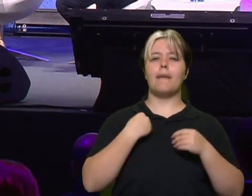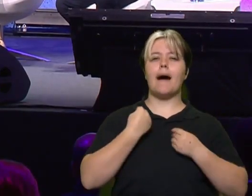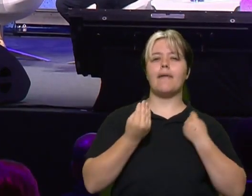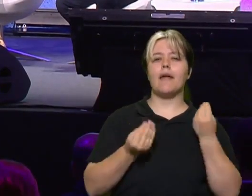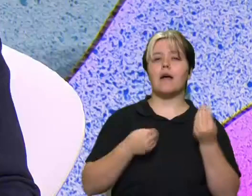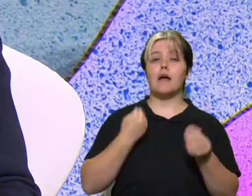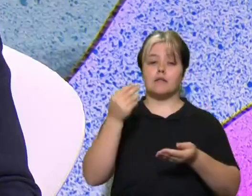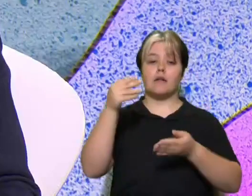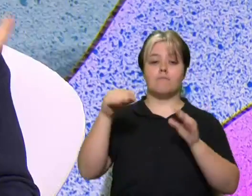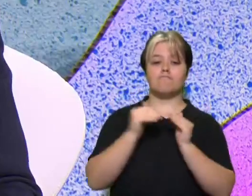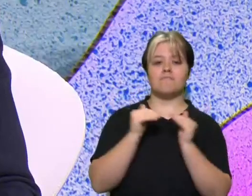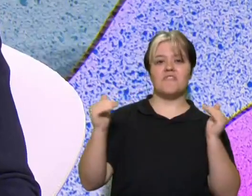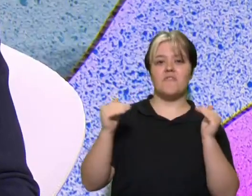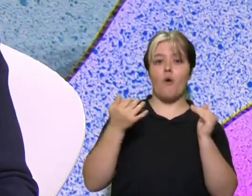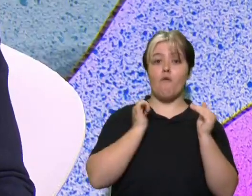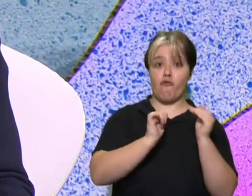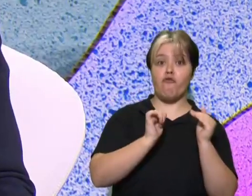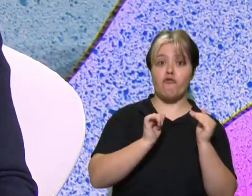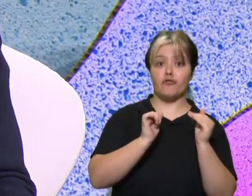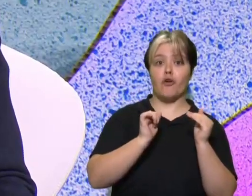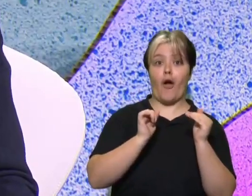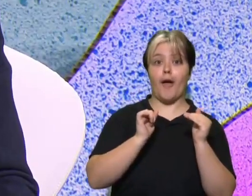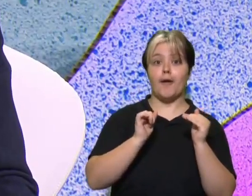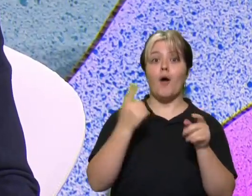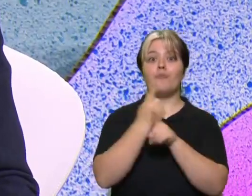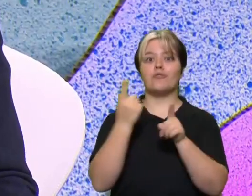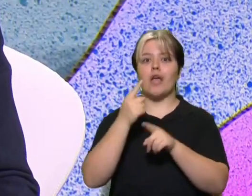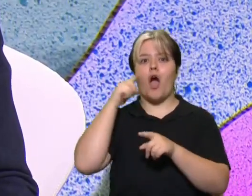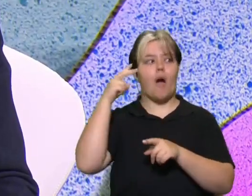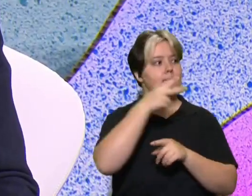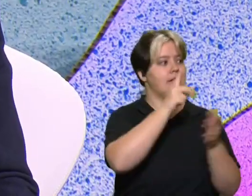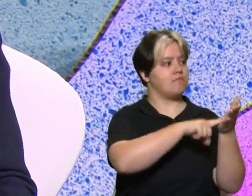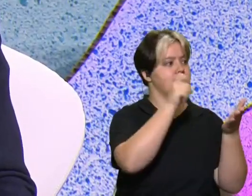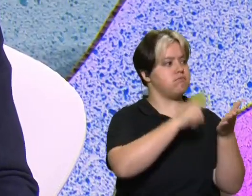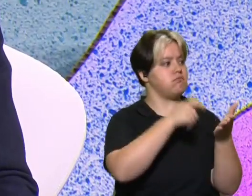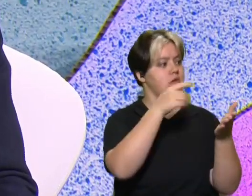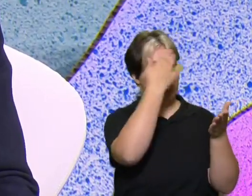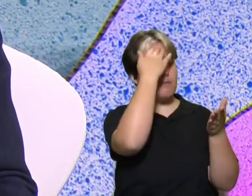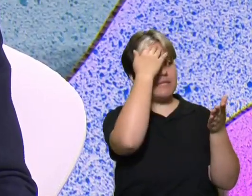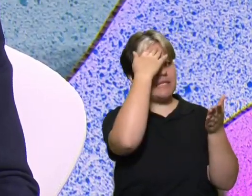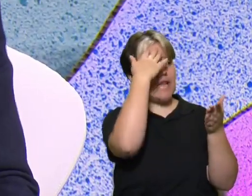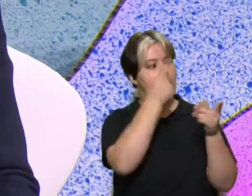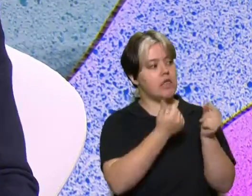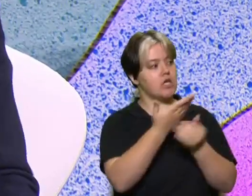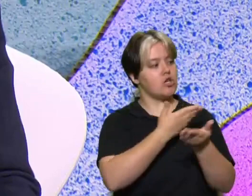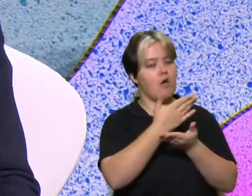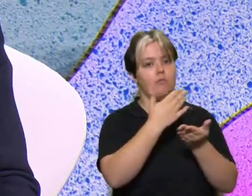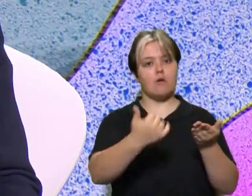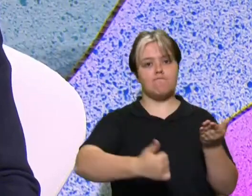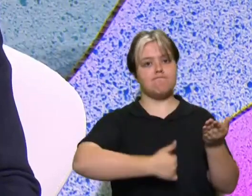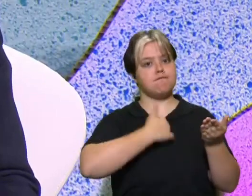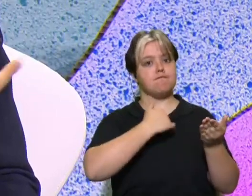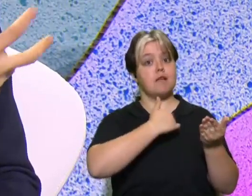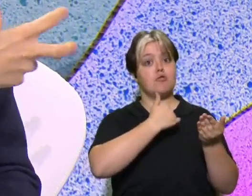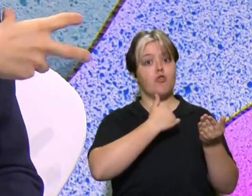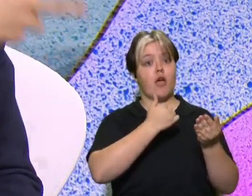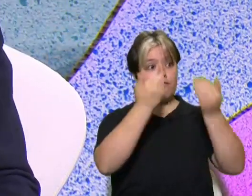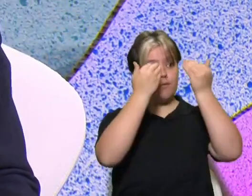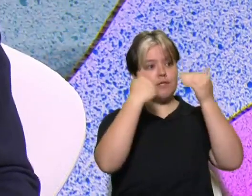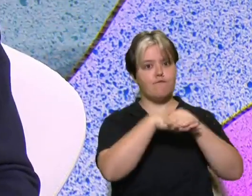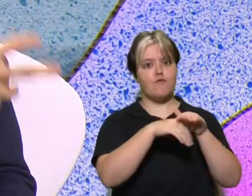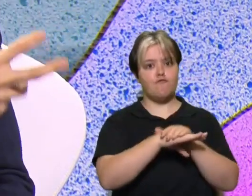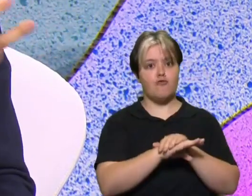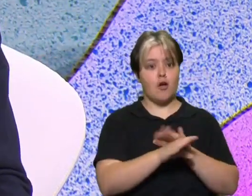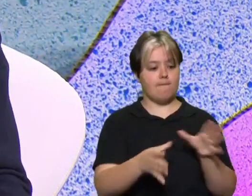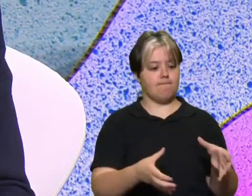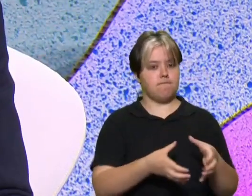is concerned with its geopolitical position. It is the United States with this economic